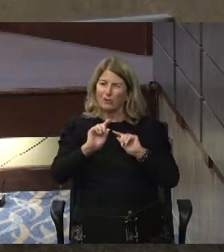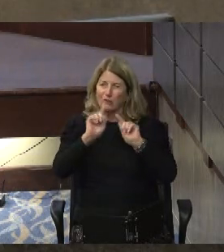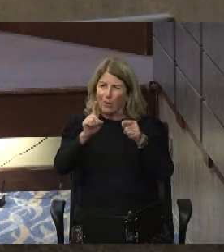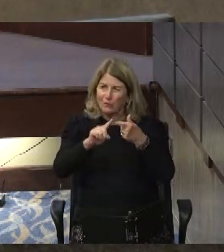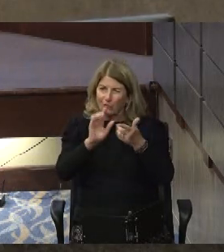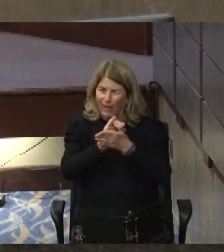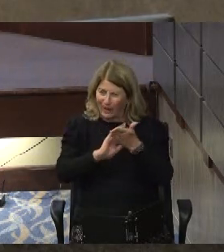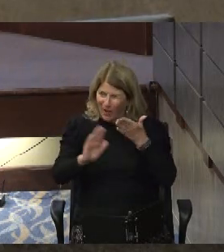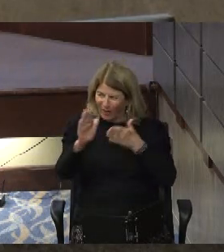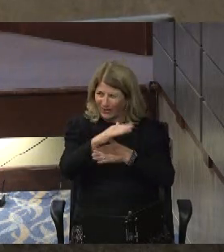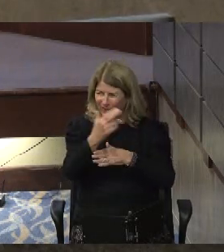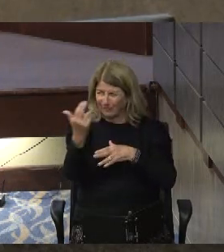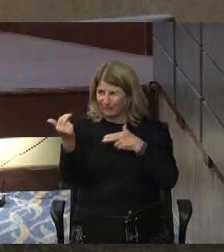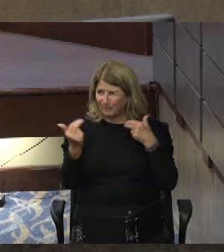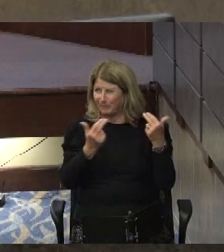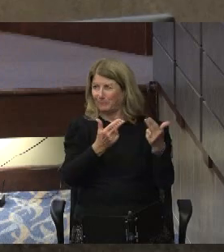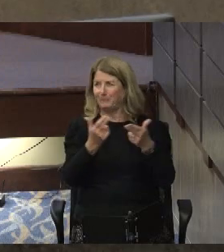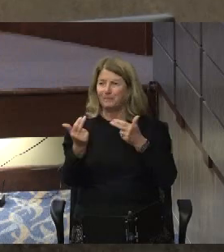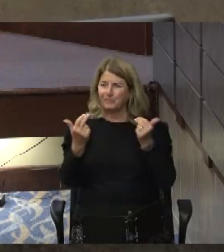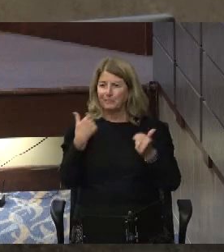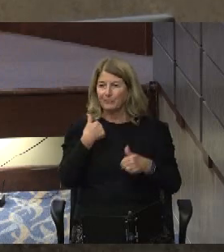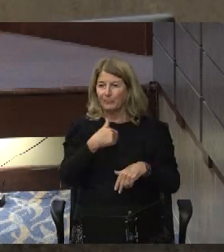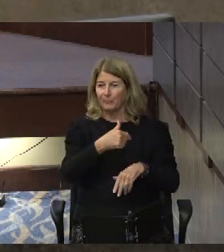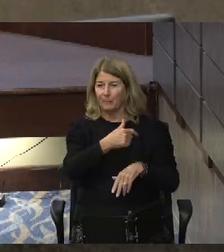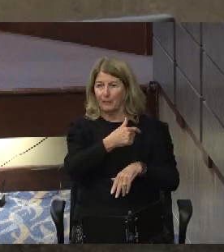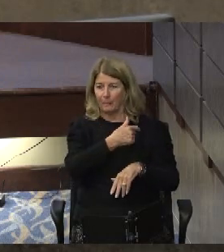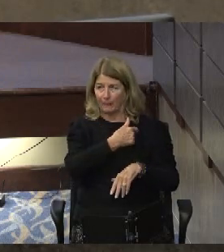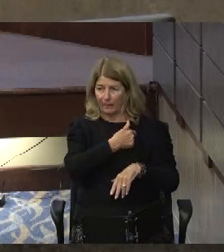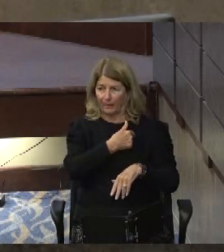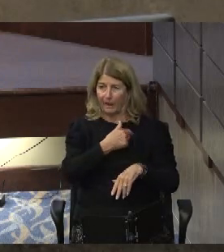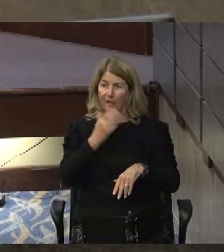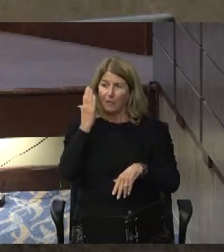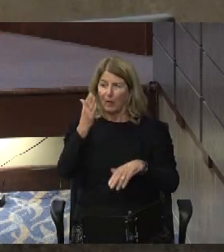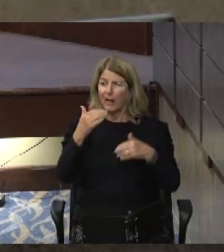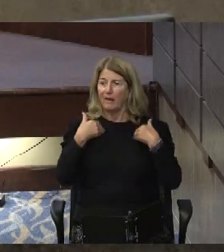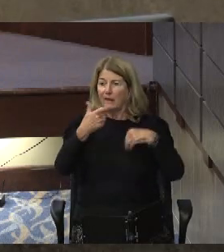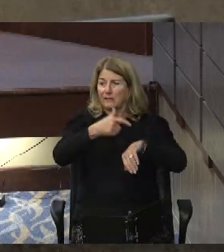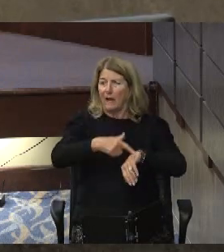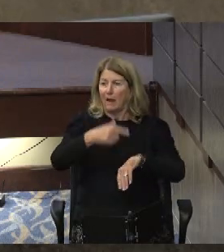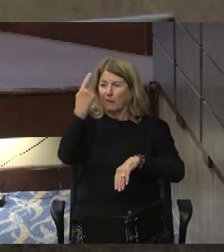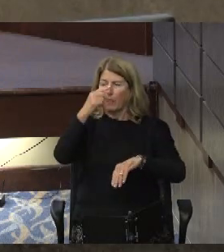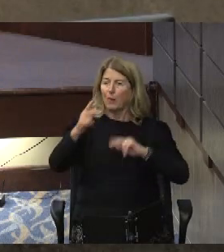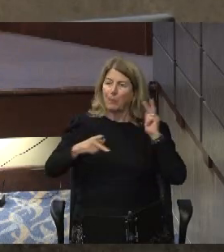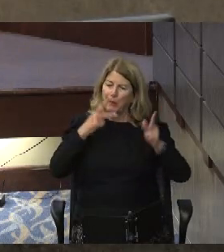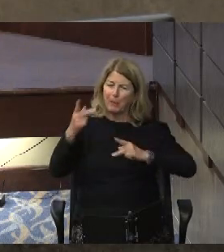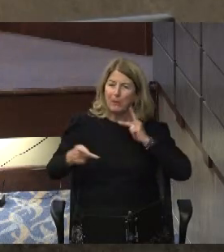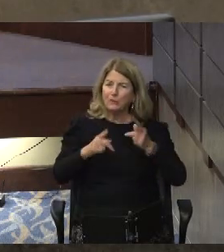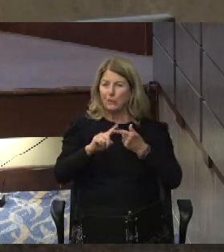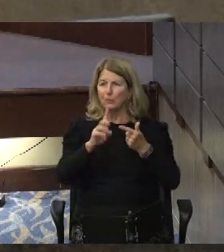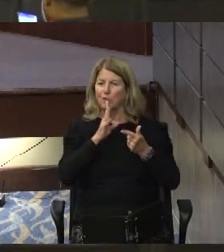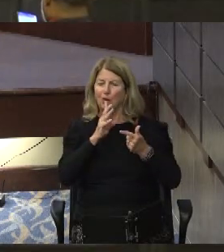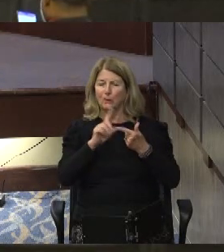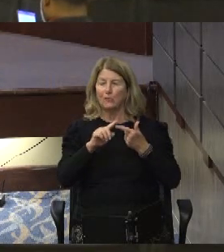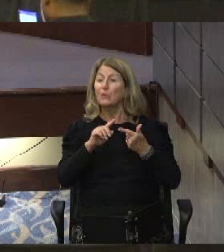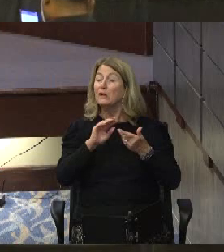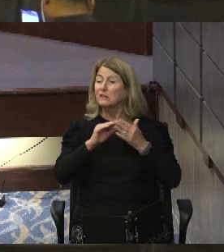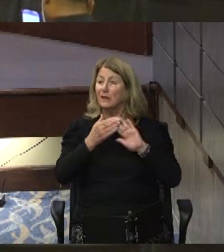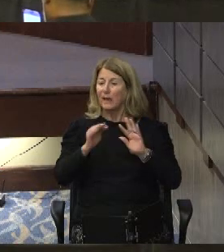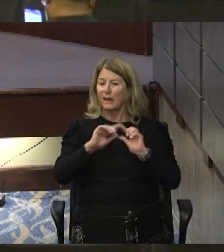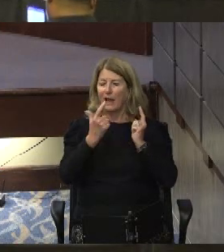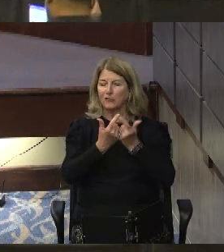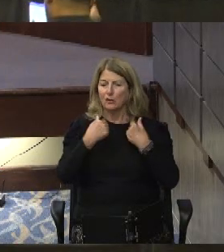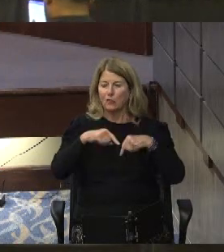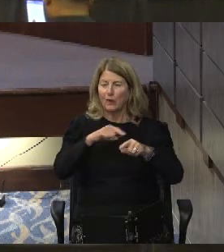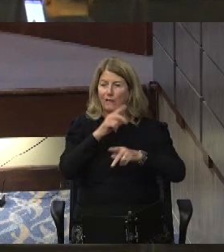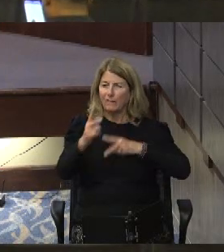Balanced, yeah. We provide an opportunity for the public to address the city council on any agenda item or during the hearing of visitors portion of the